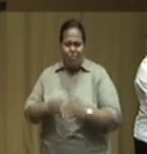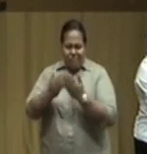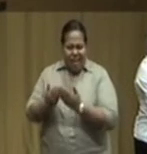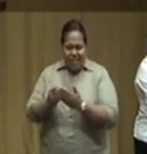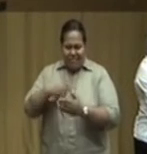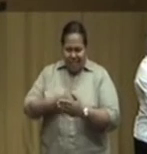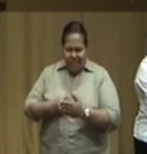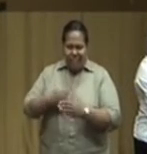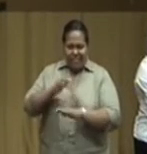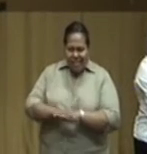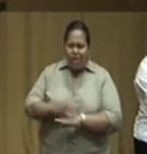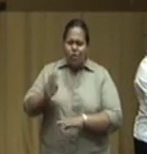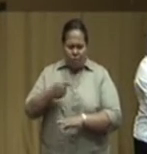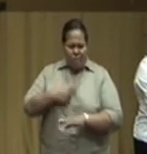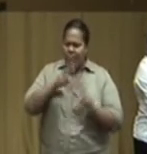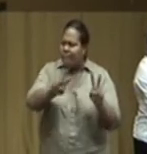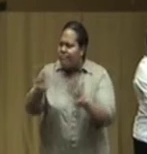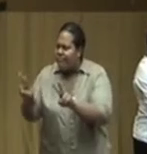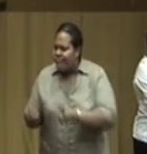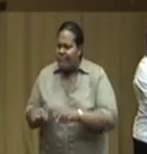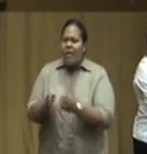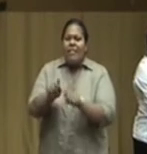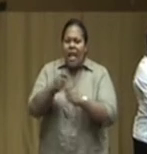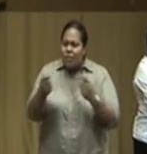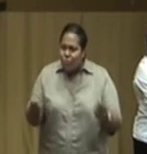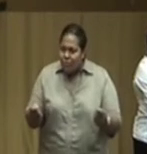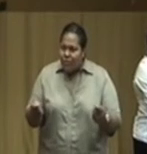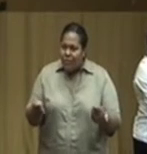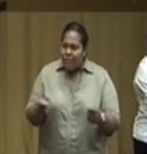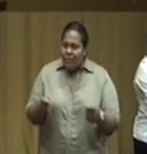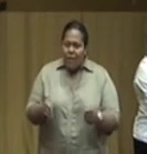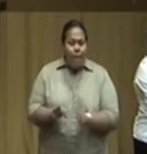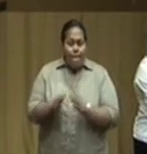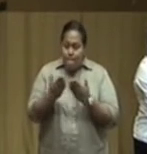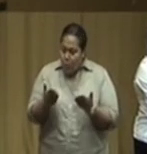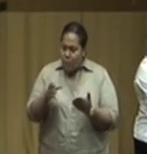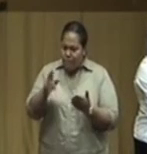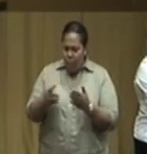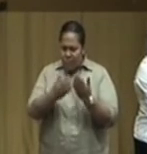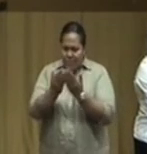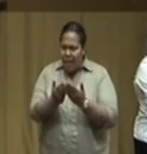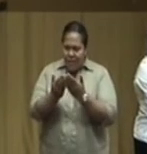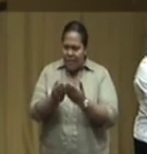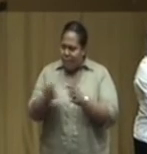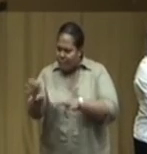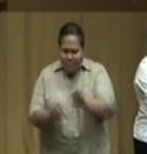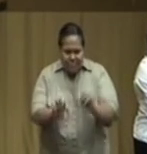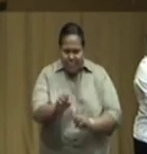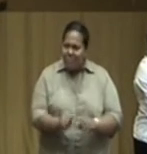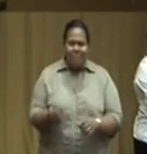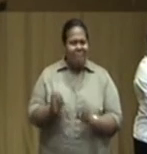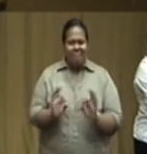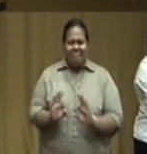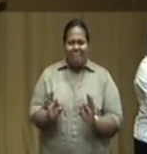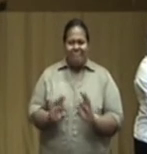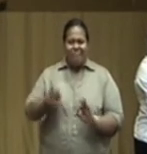moving around looking for text for the textbook and the books so I can get information to help